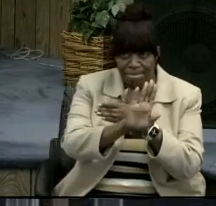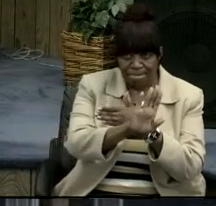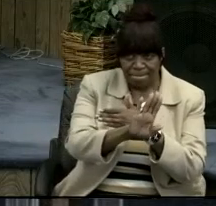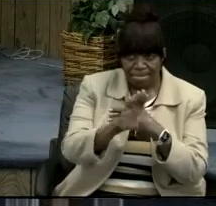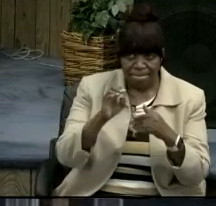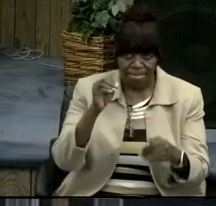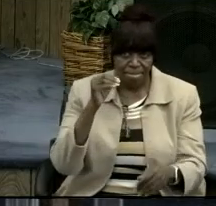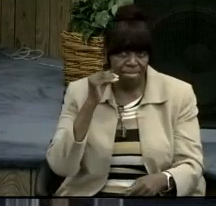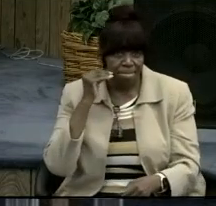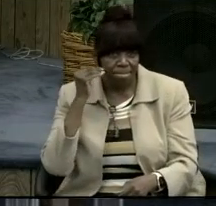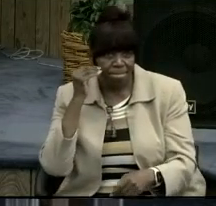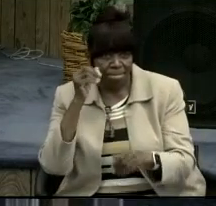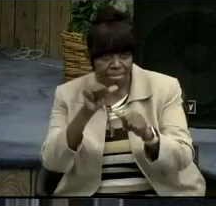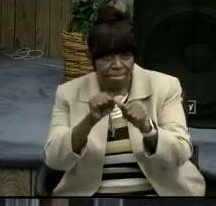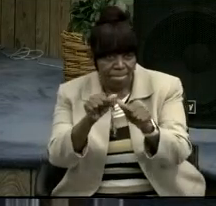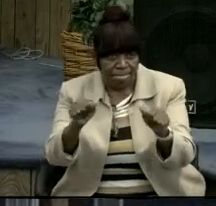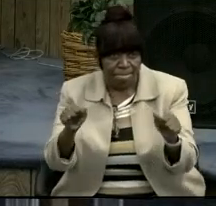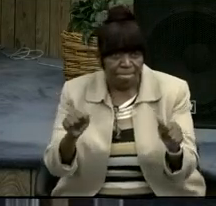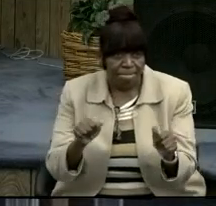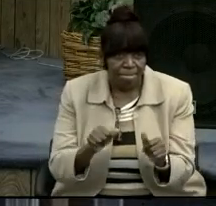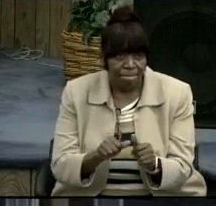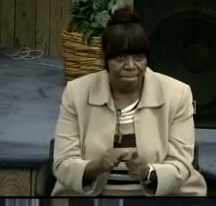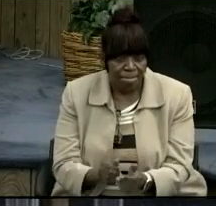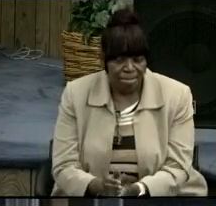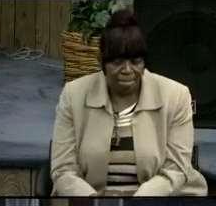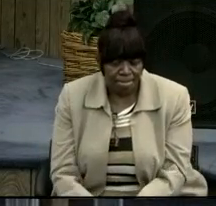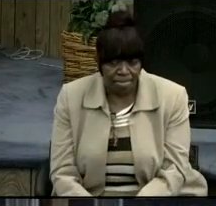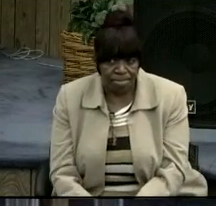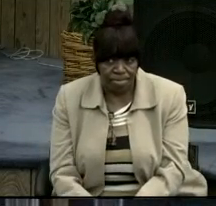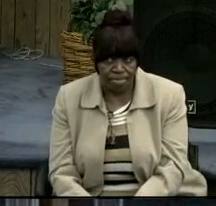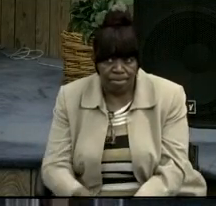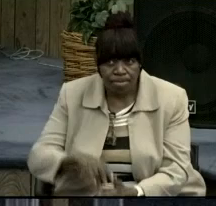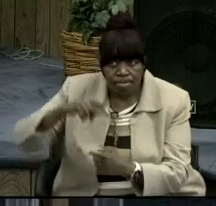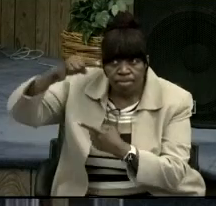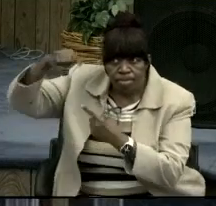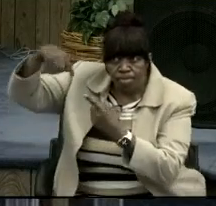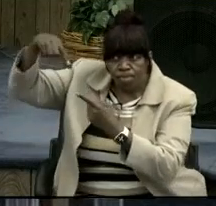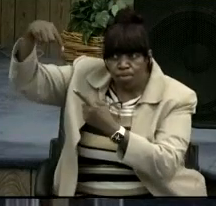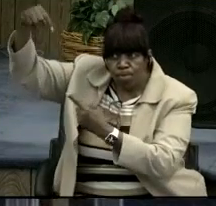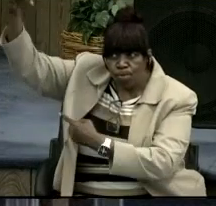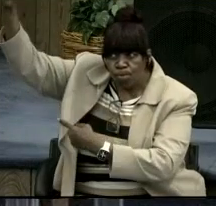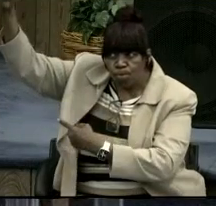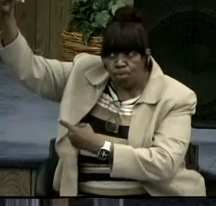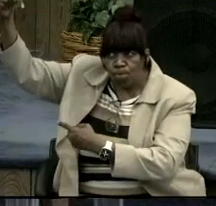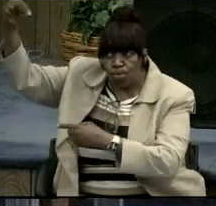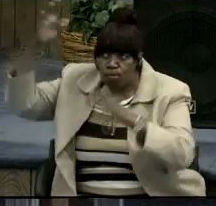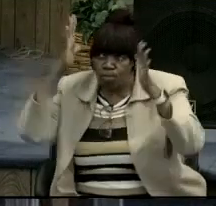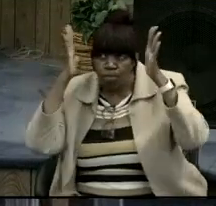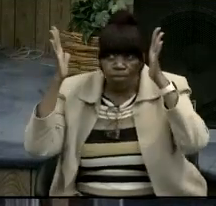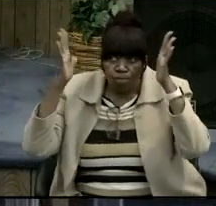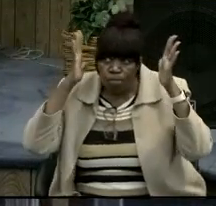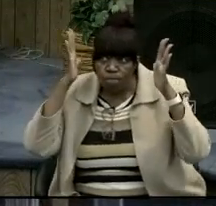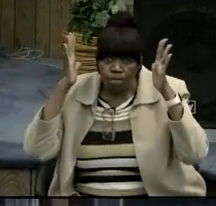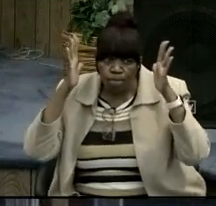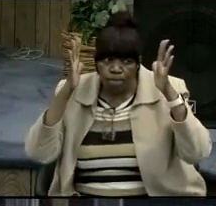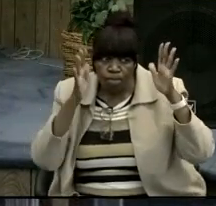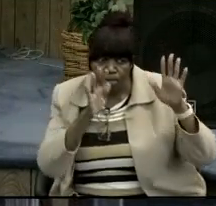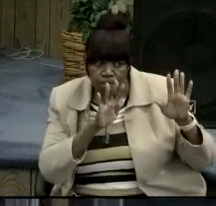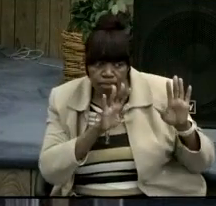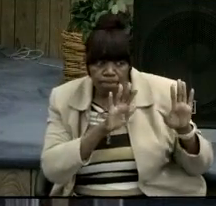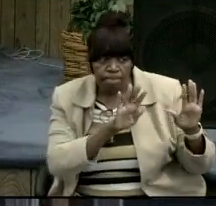tornado warning sirens have gone off, but I checked out what's happening over here, and we're all right here. So